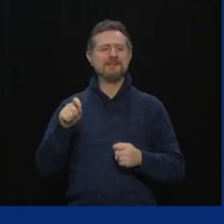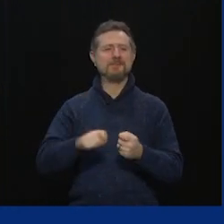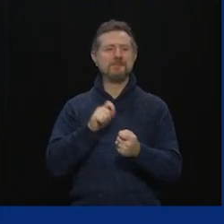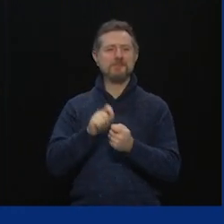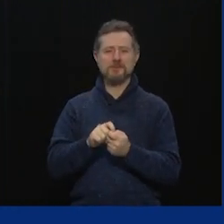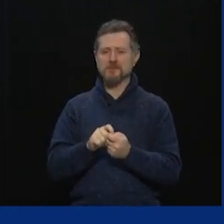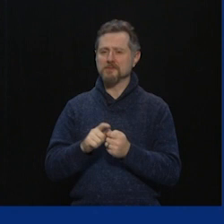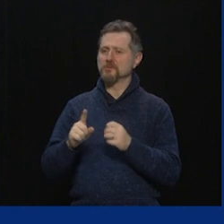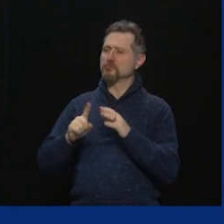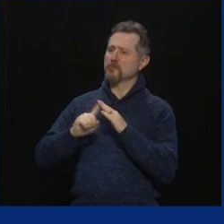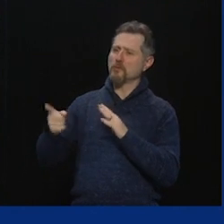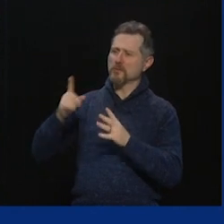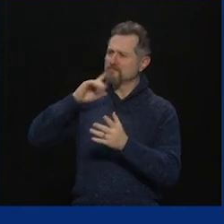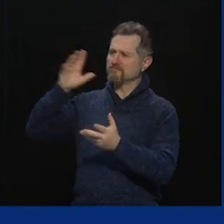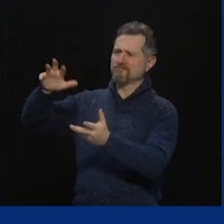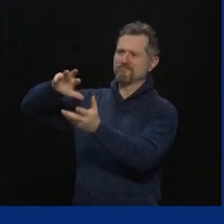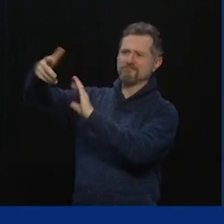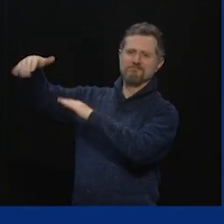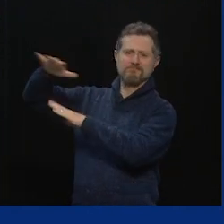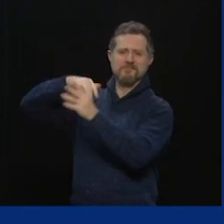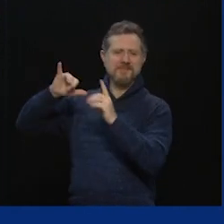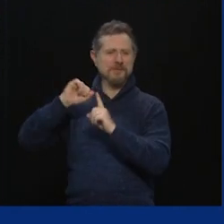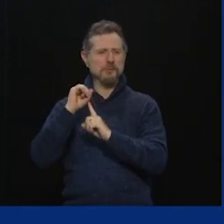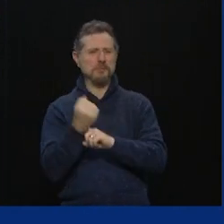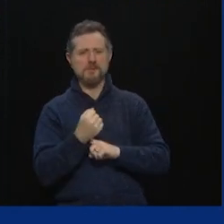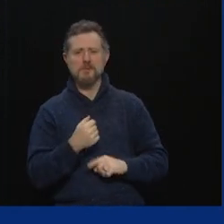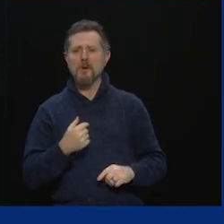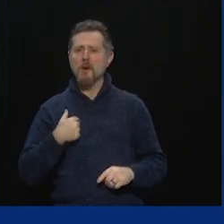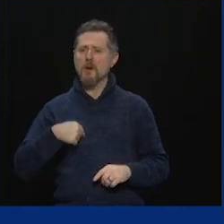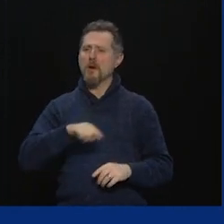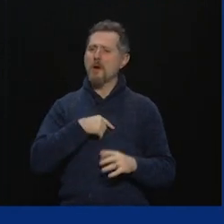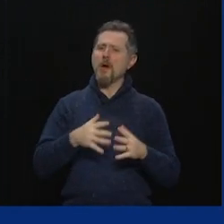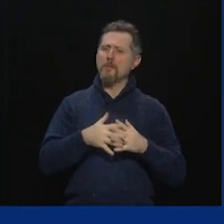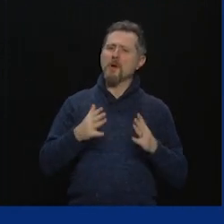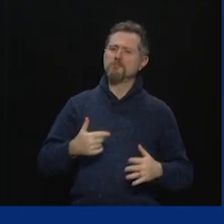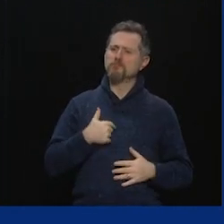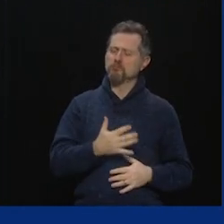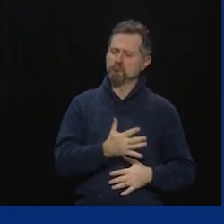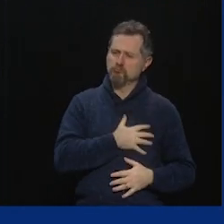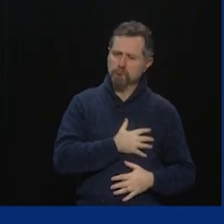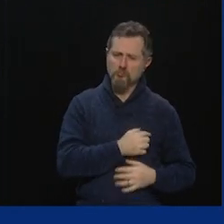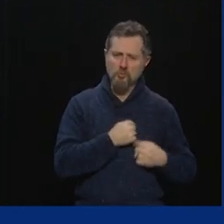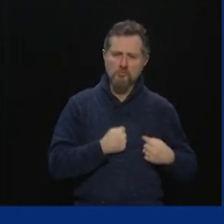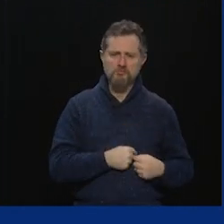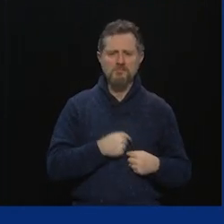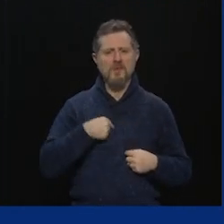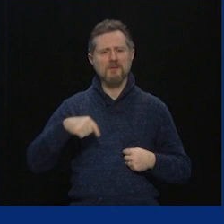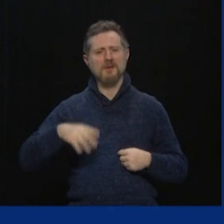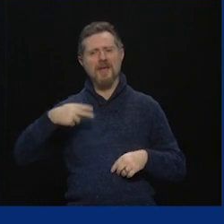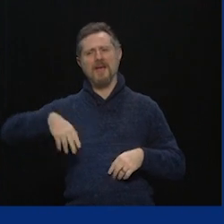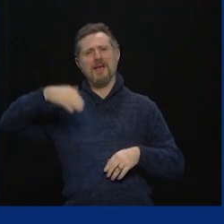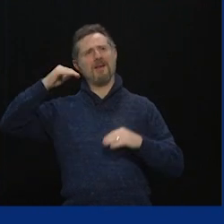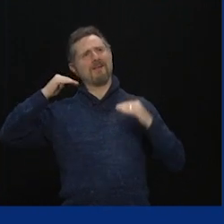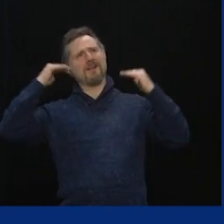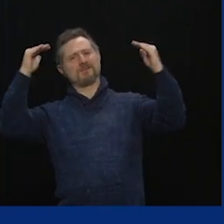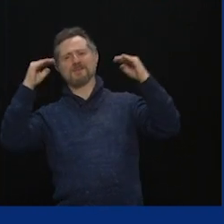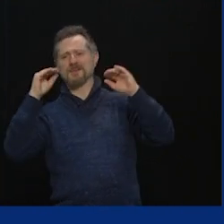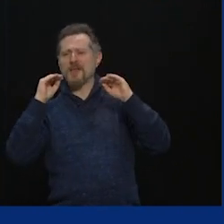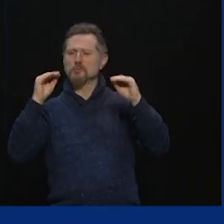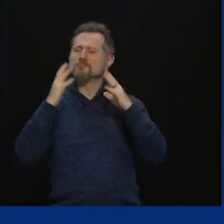is one that should be very dear to our hearts in higher education, because what has happened